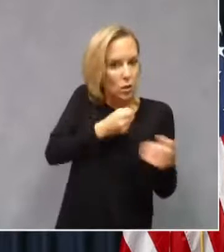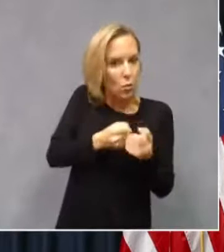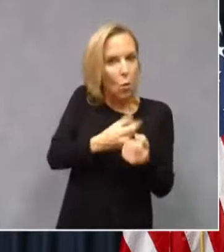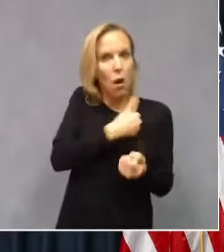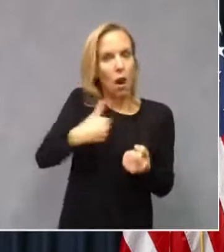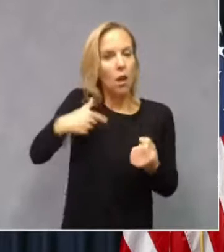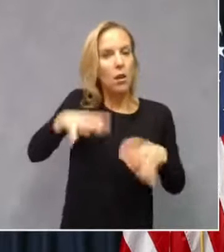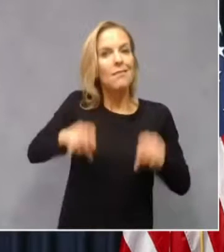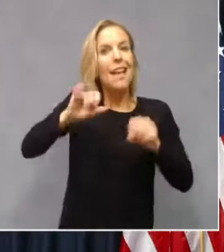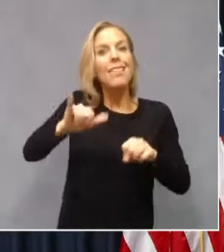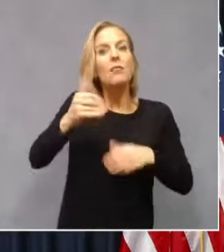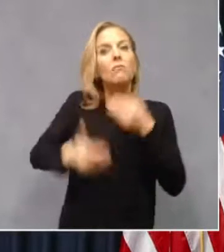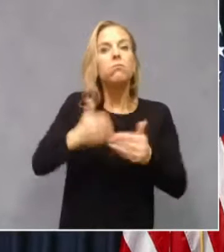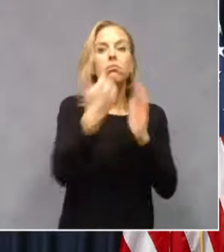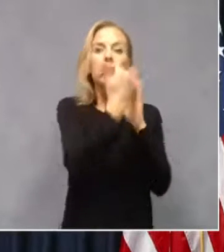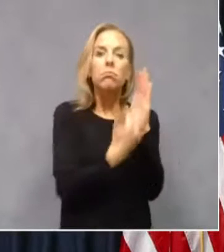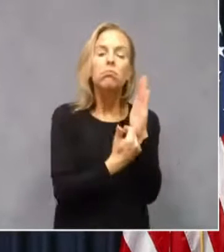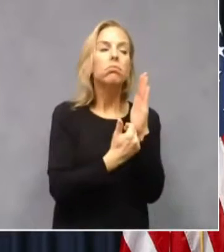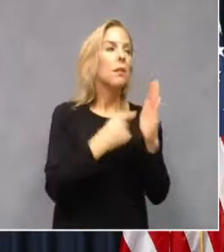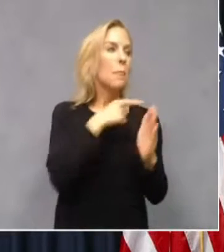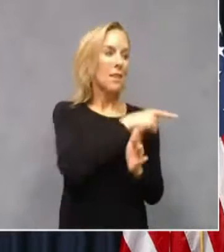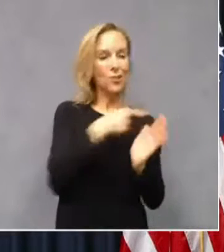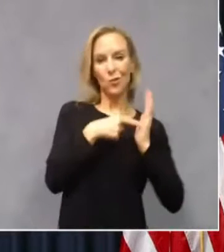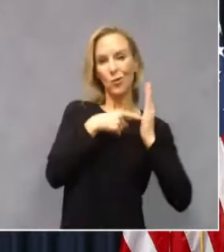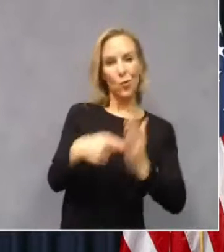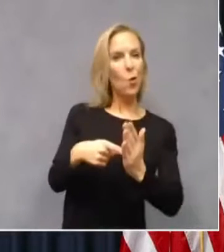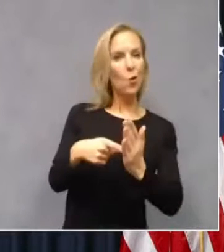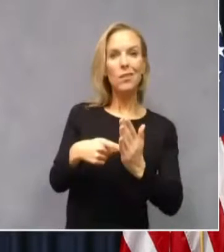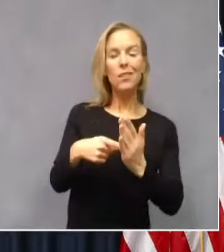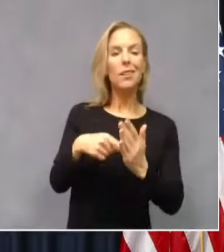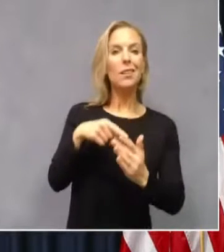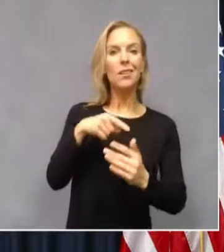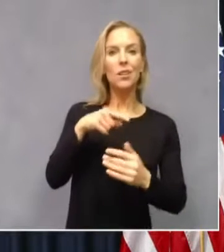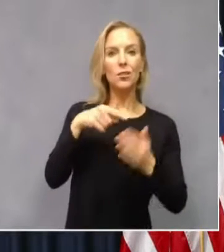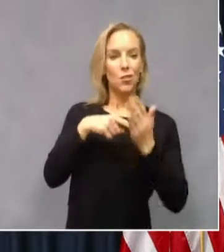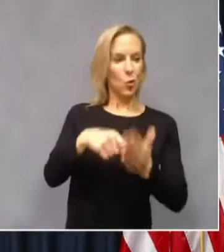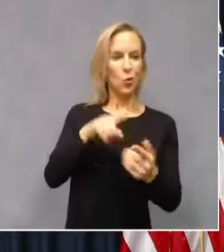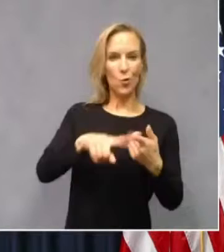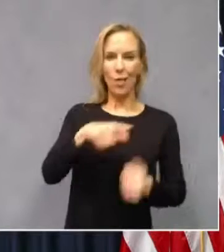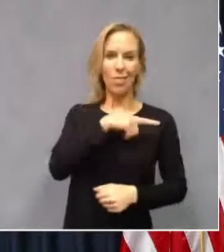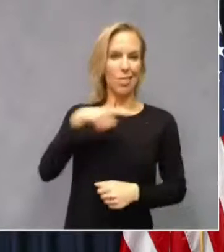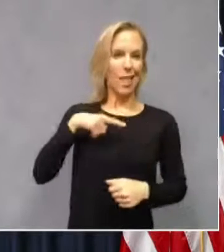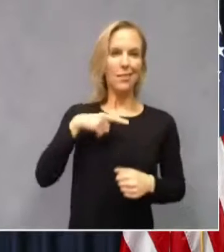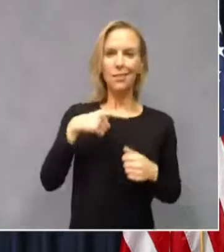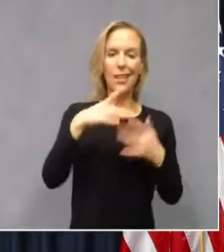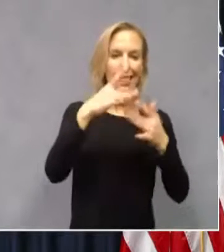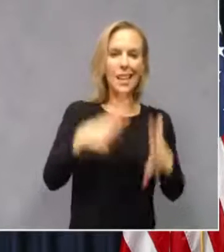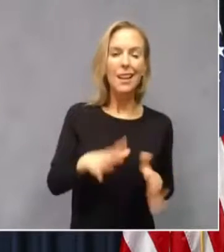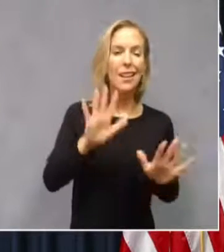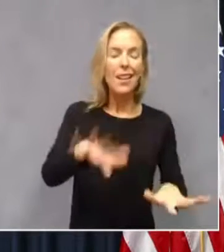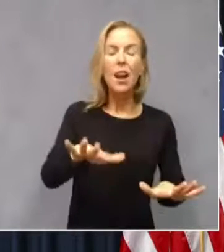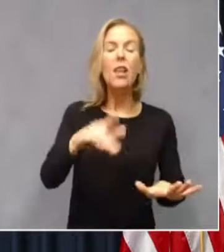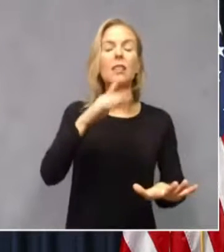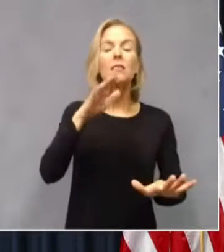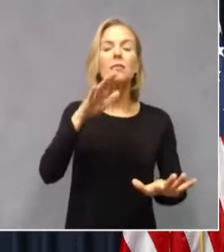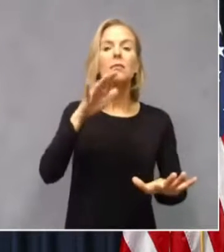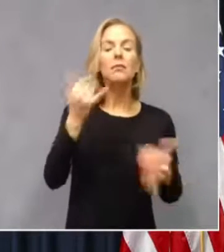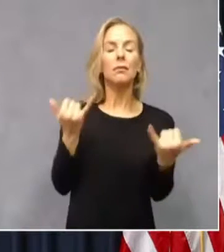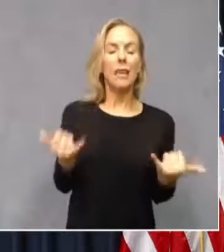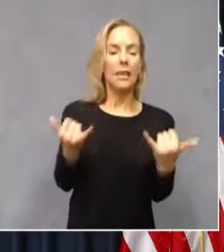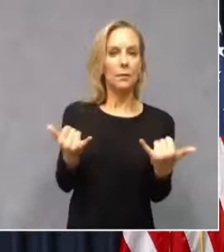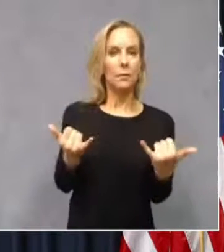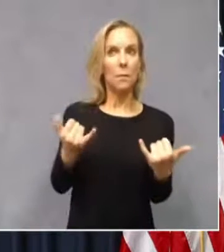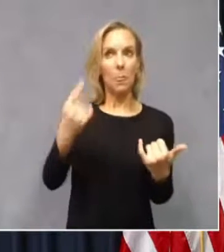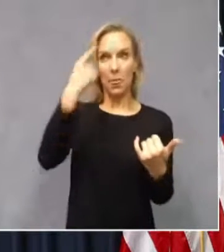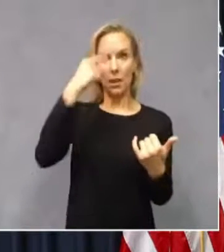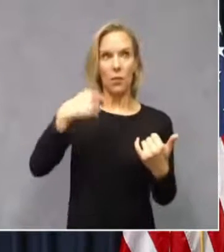in-person dining in her slides showing to legislative leaders. Let's get off this fiction that the steps and